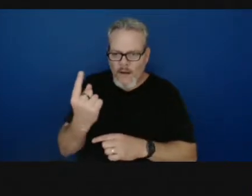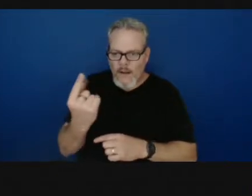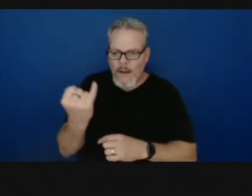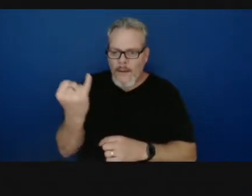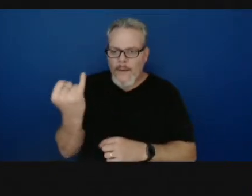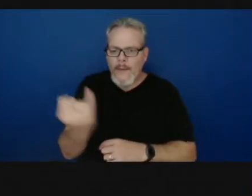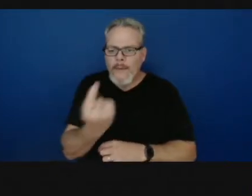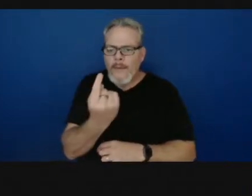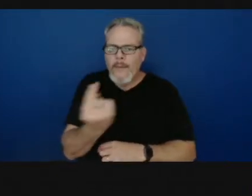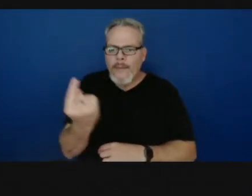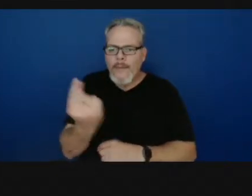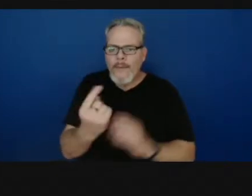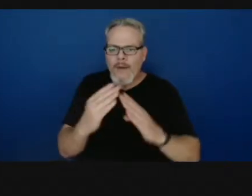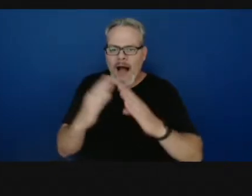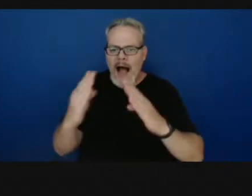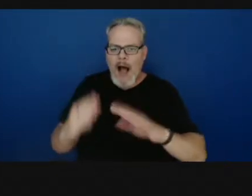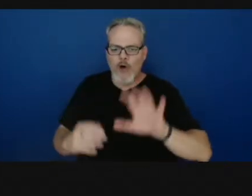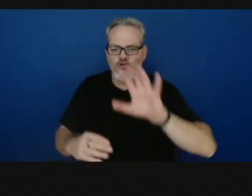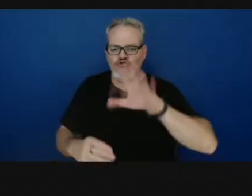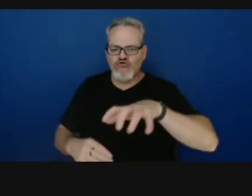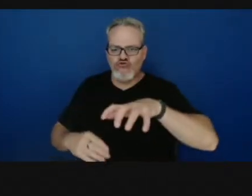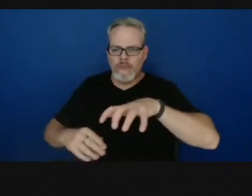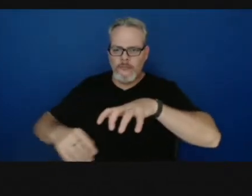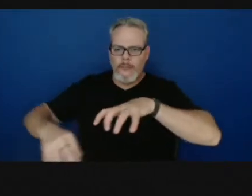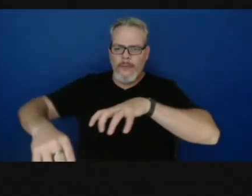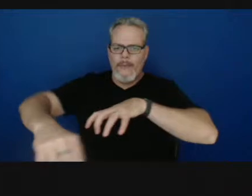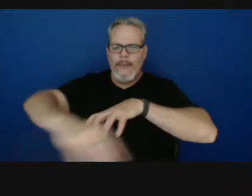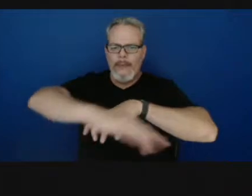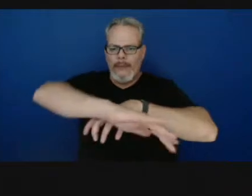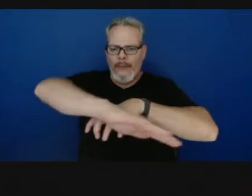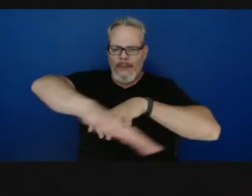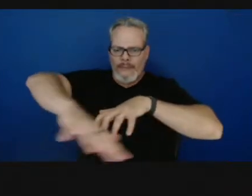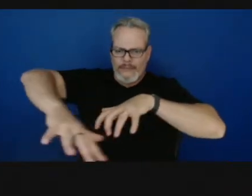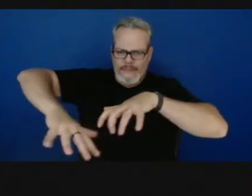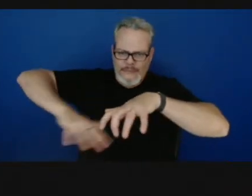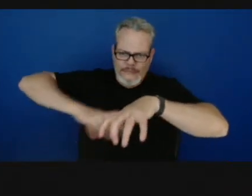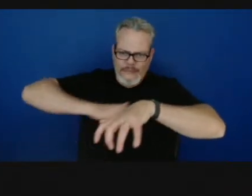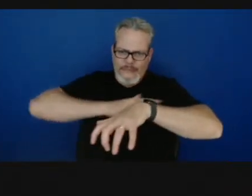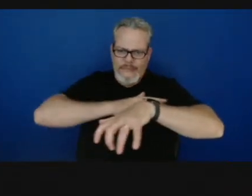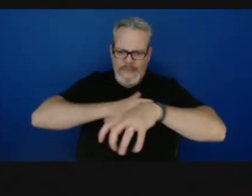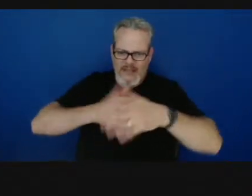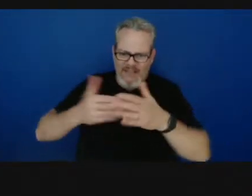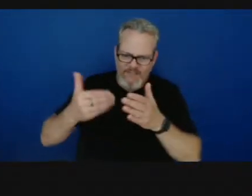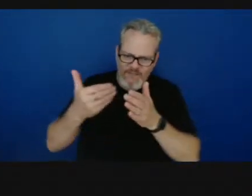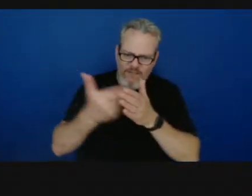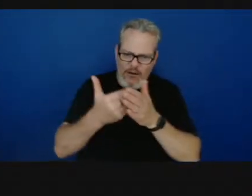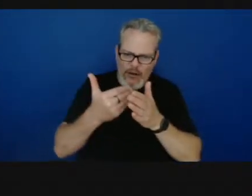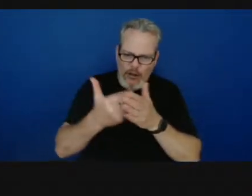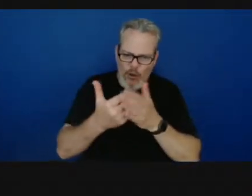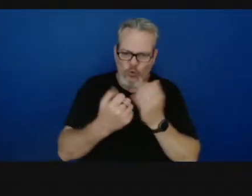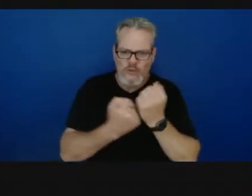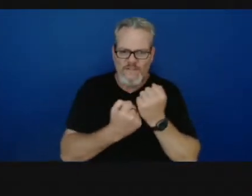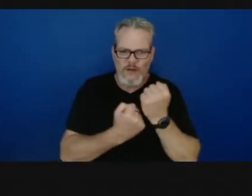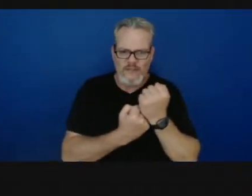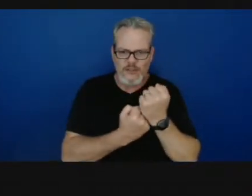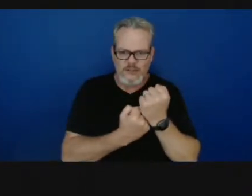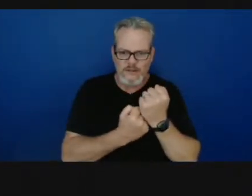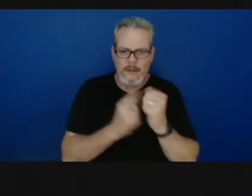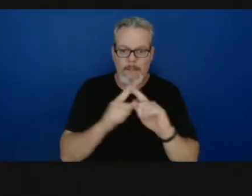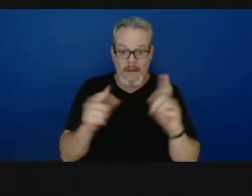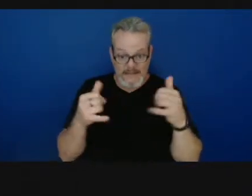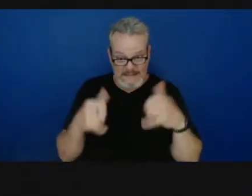been completely surrounded by lava that has worked its way very close to the foundation. But it still